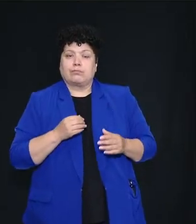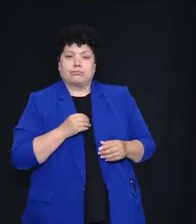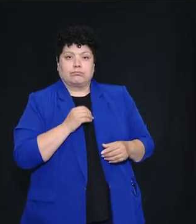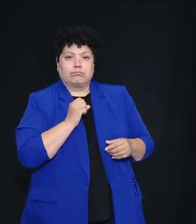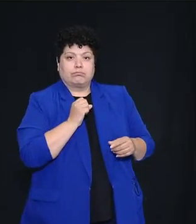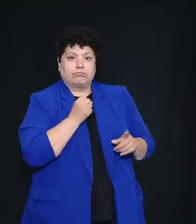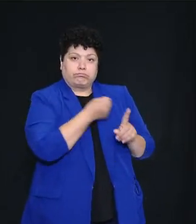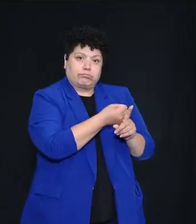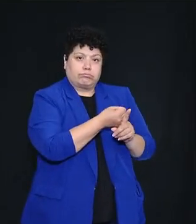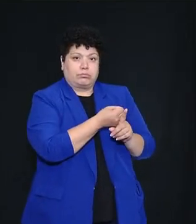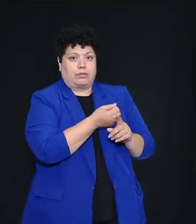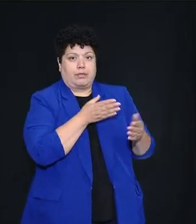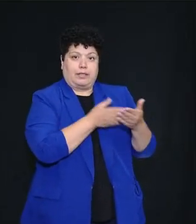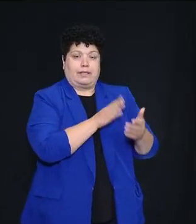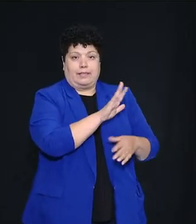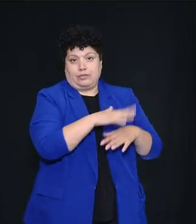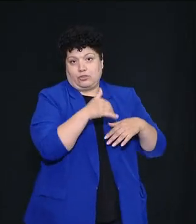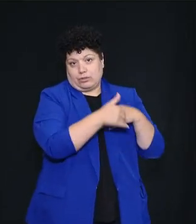peoples.